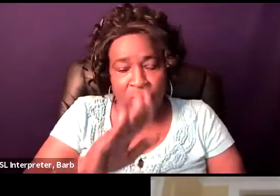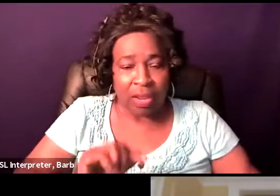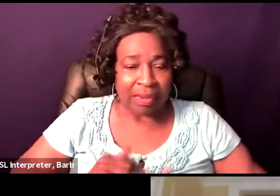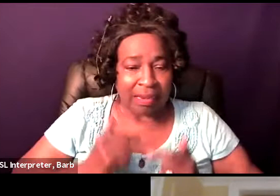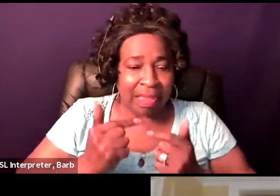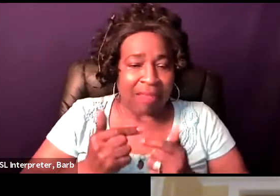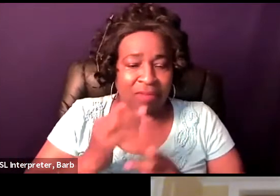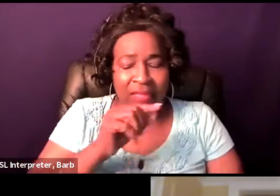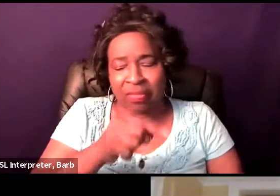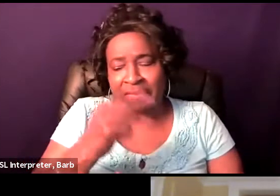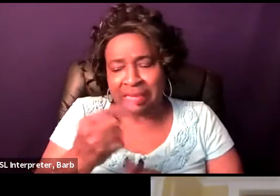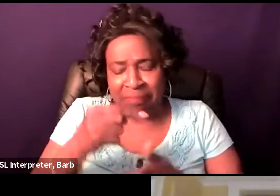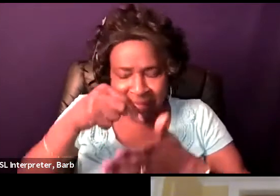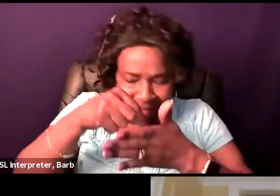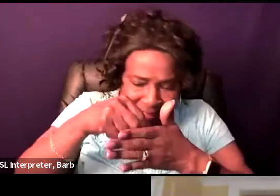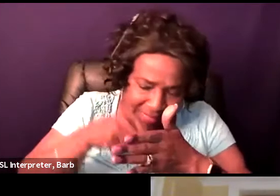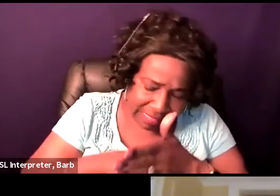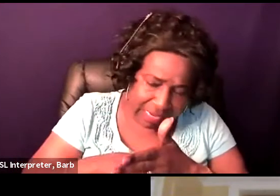something deeply,